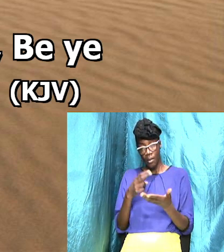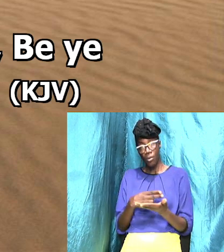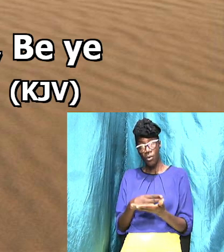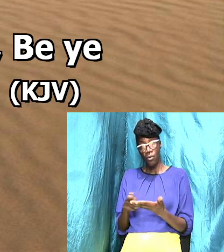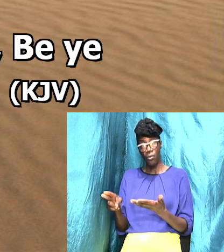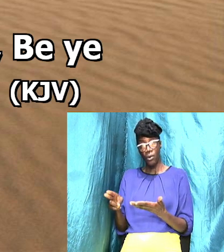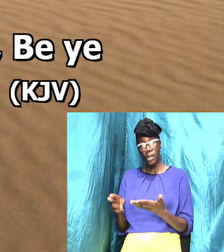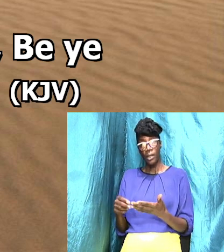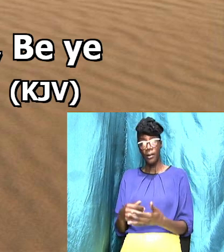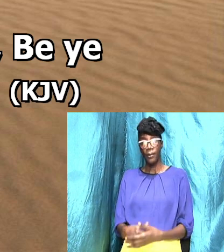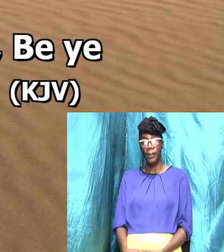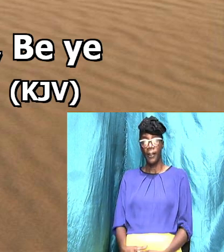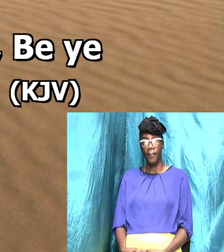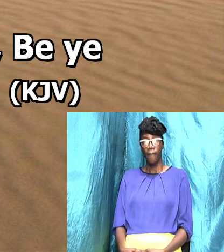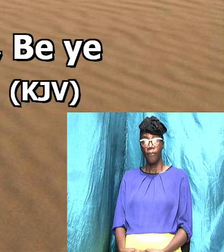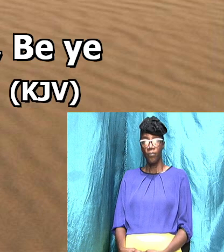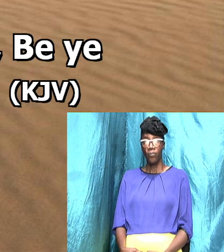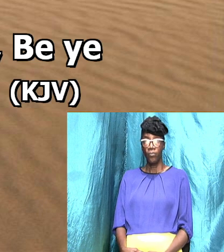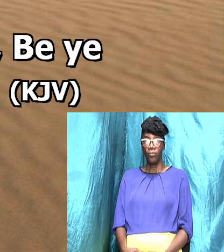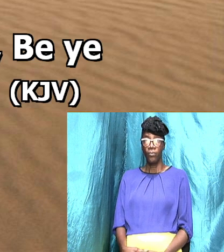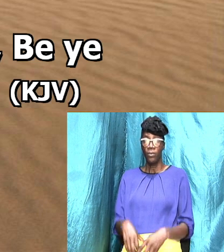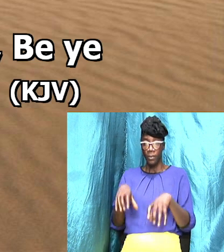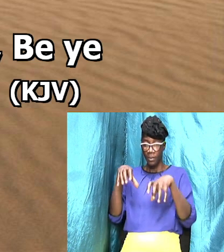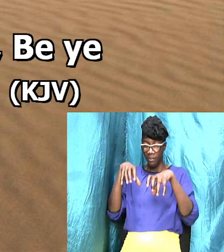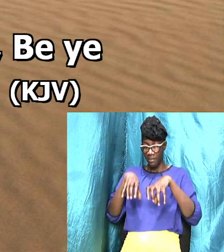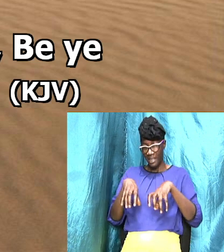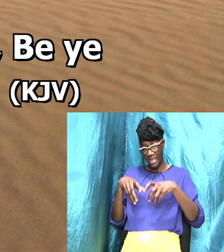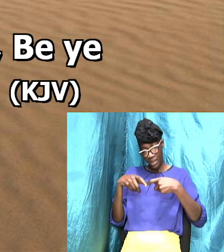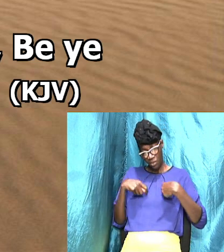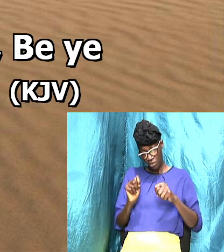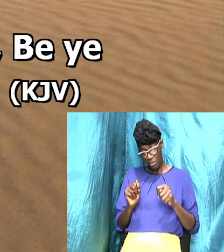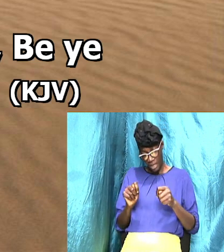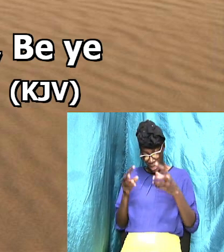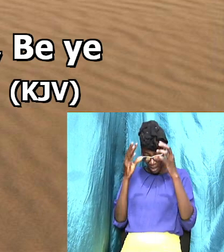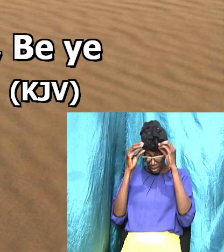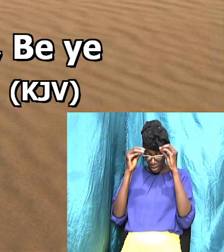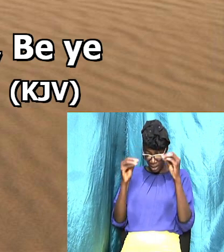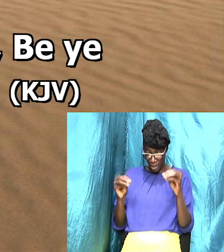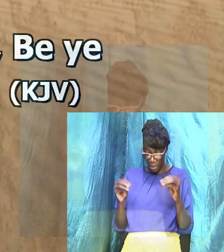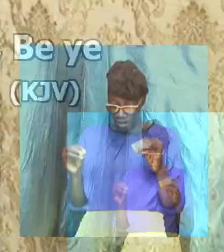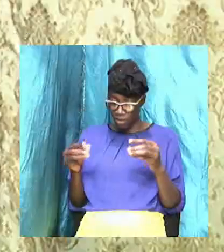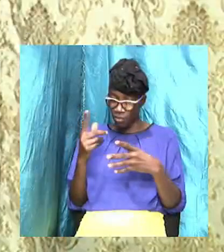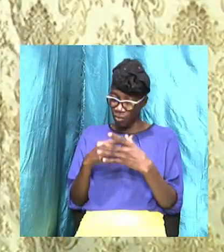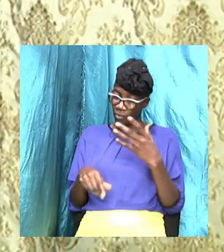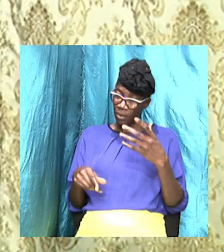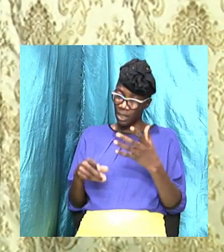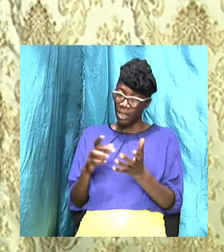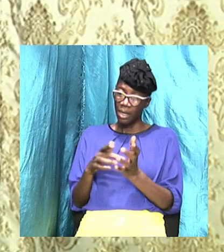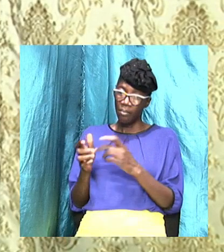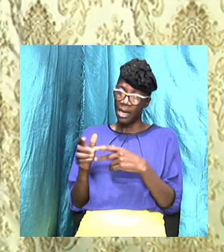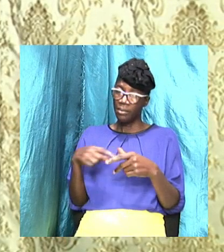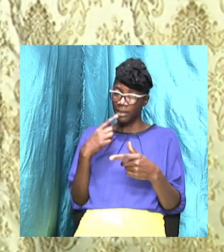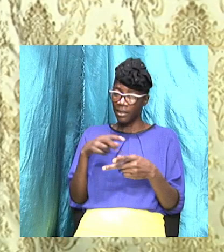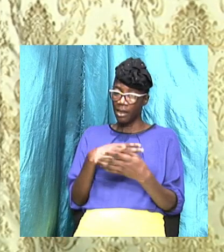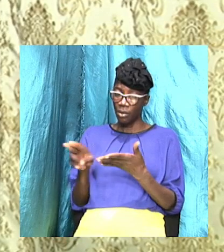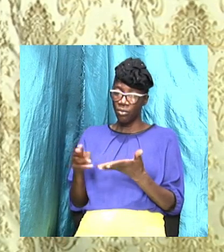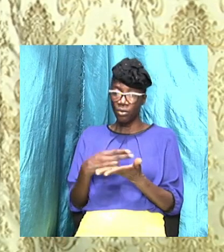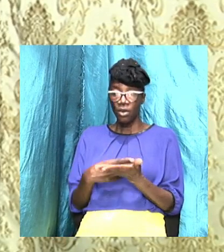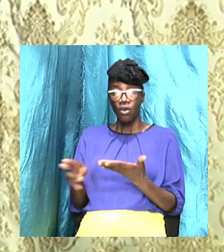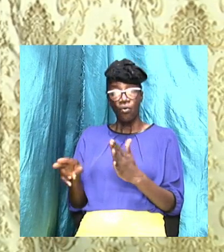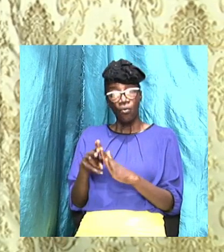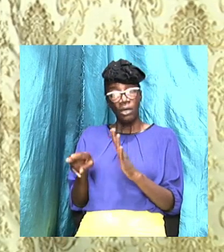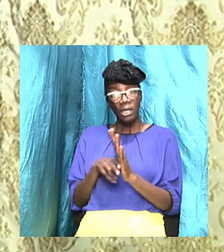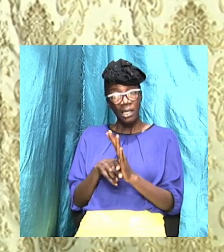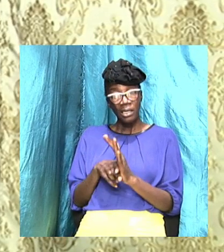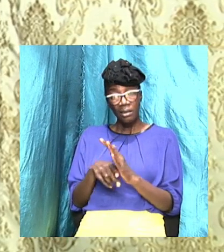holy. We can try to teach what the Bible says about holiness.